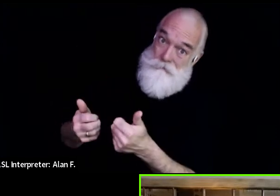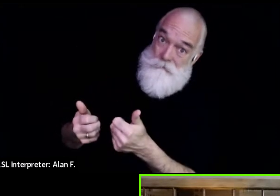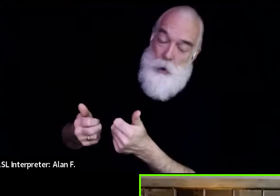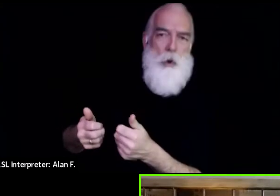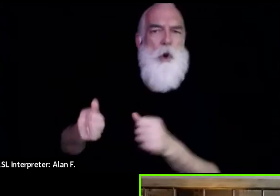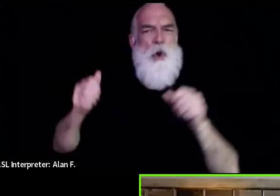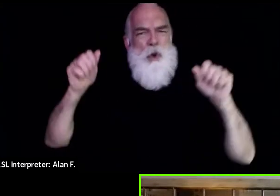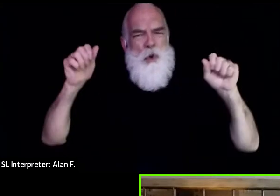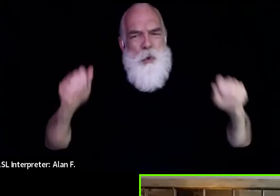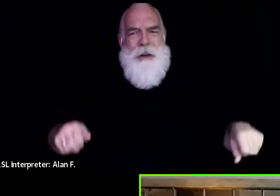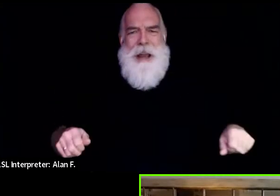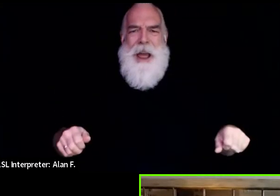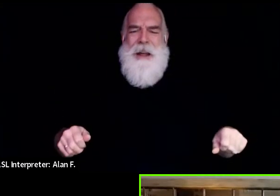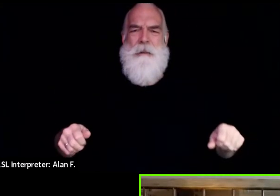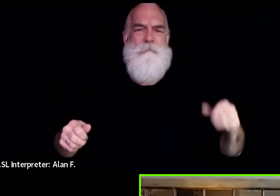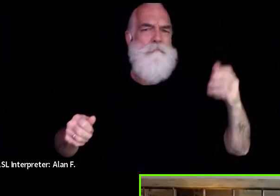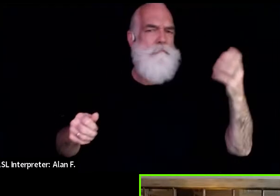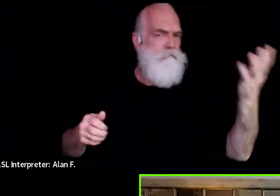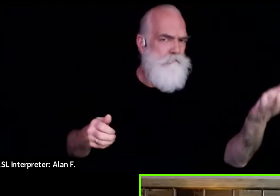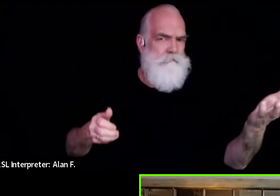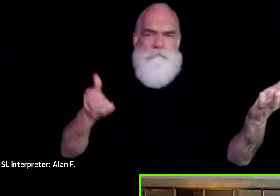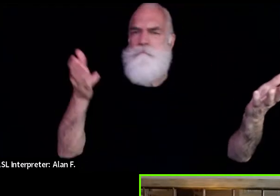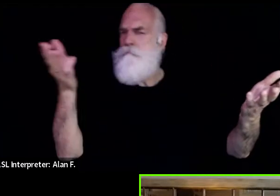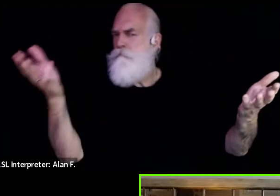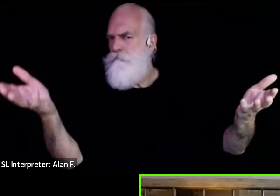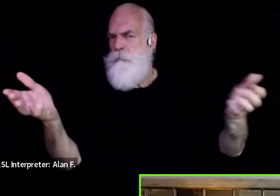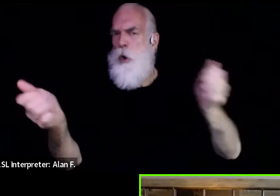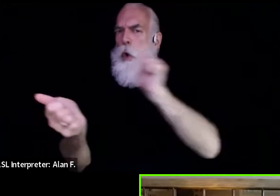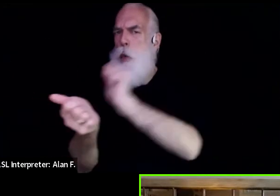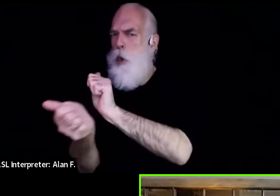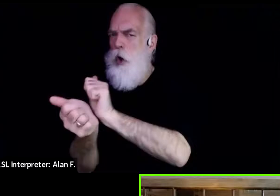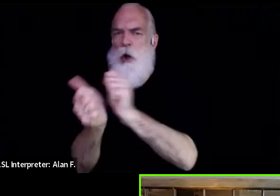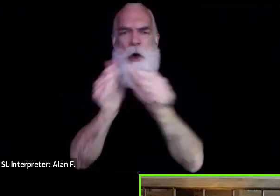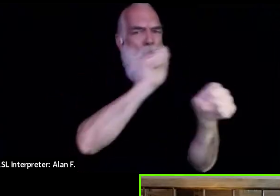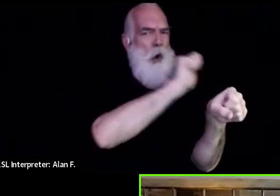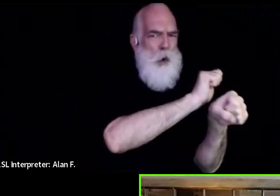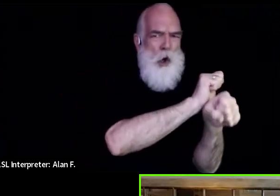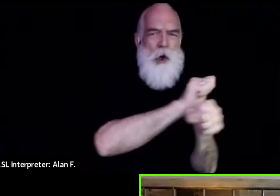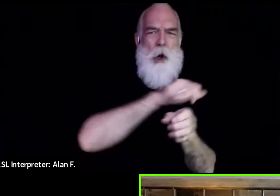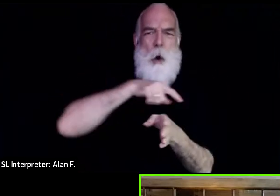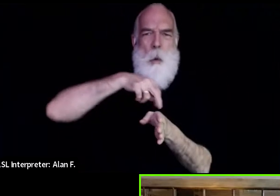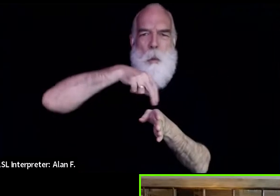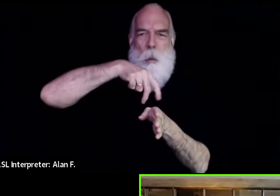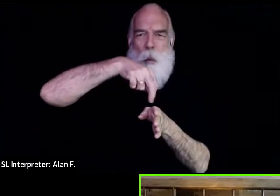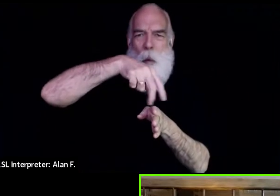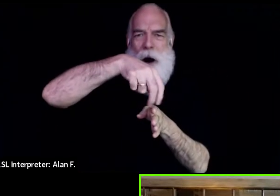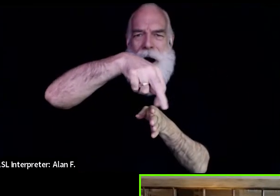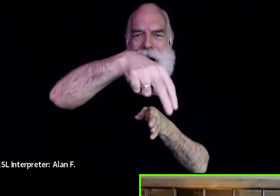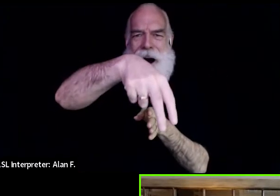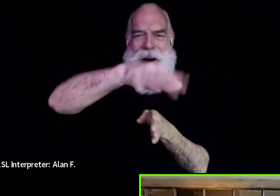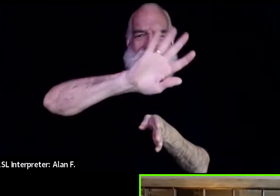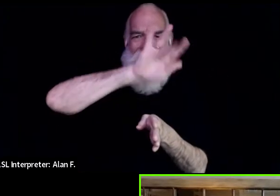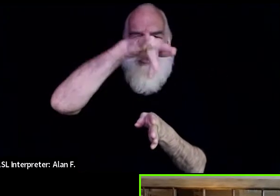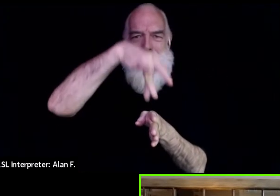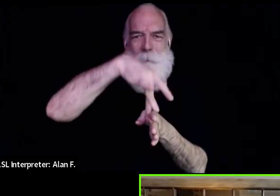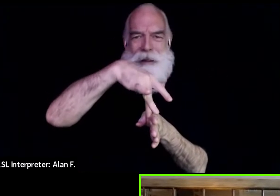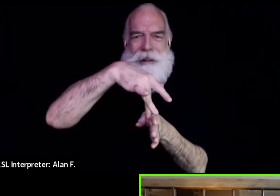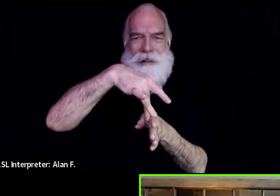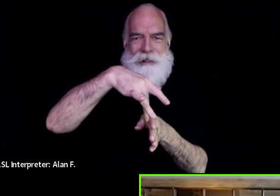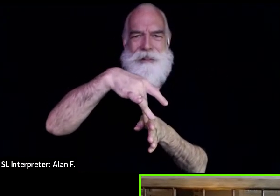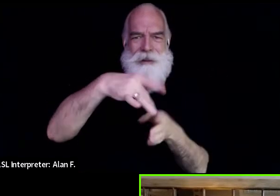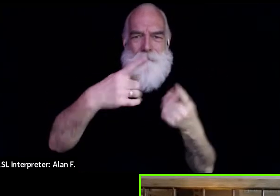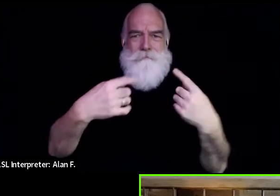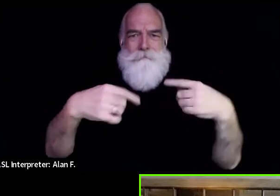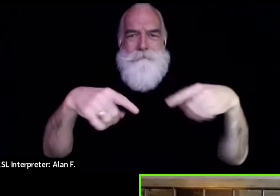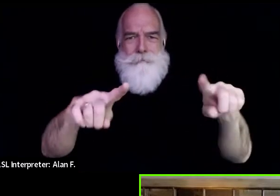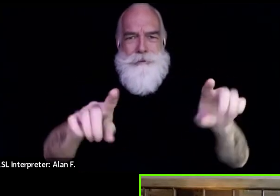can work with people on both sides and still get the work done. But again, we just have